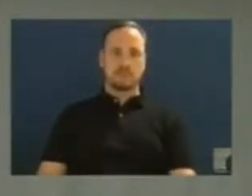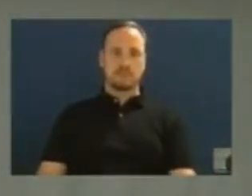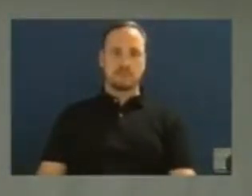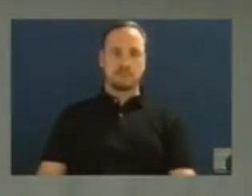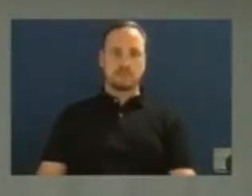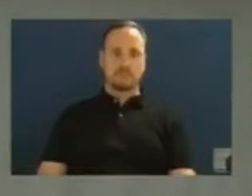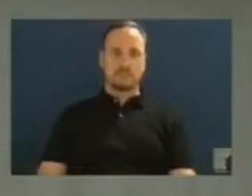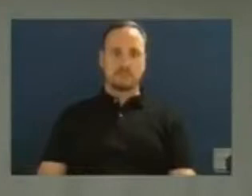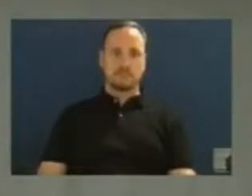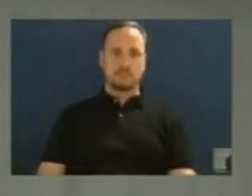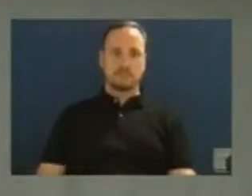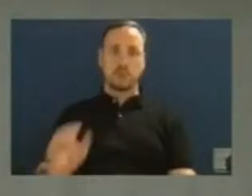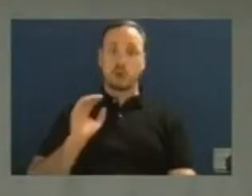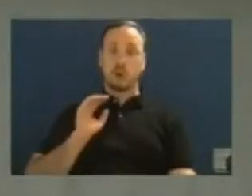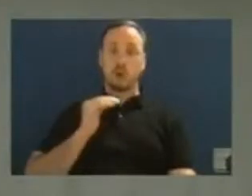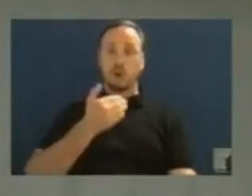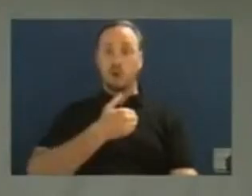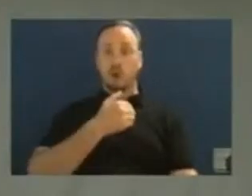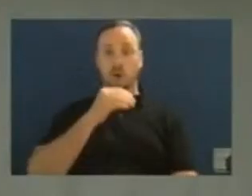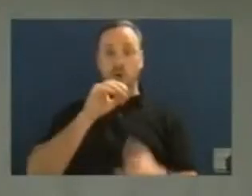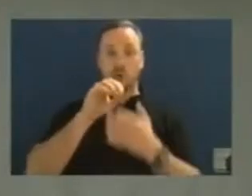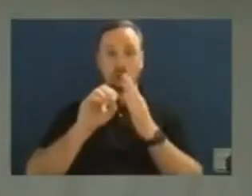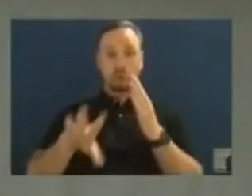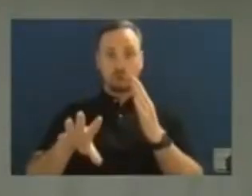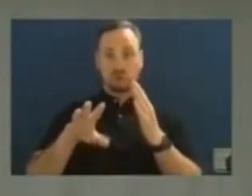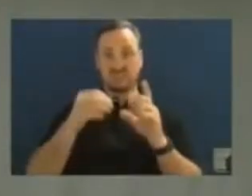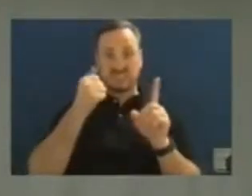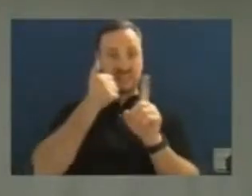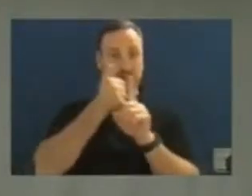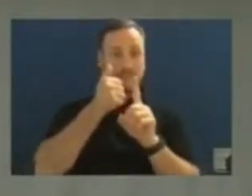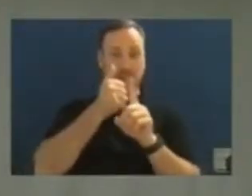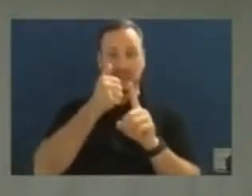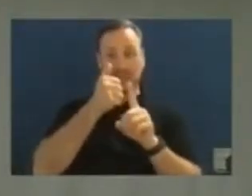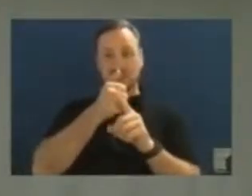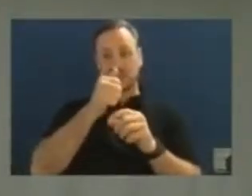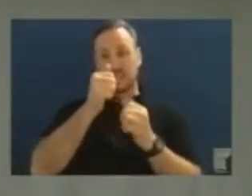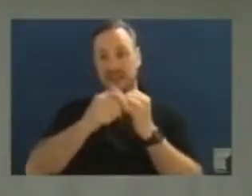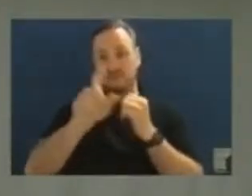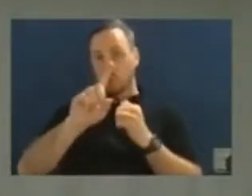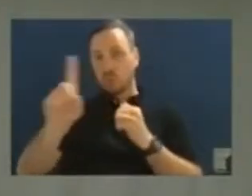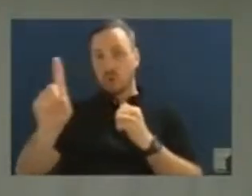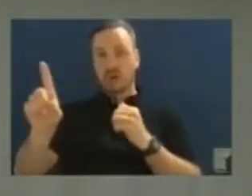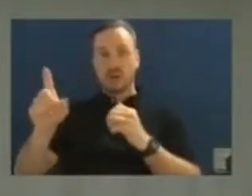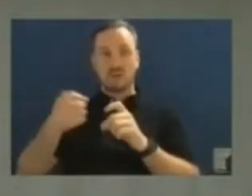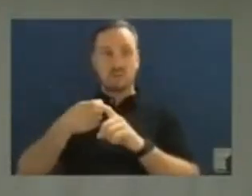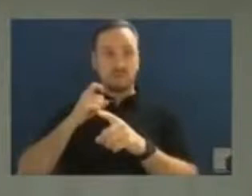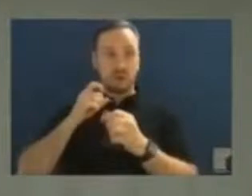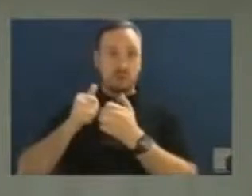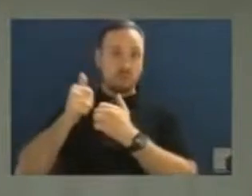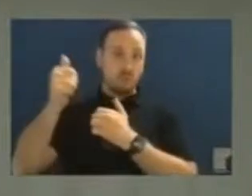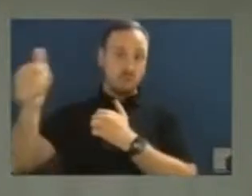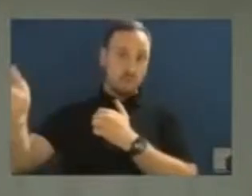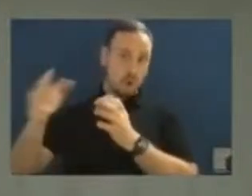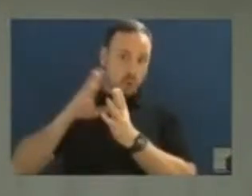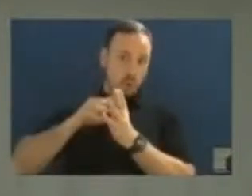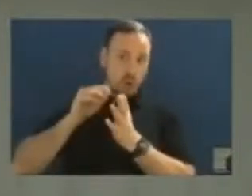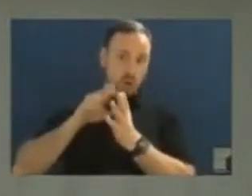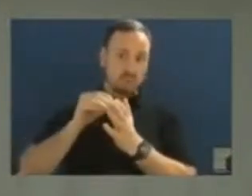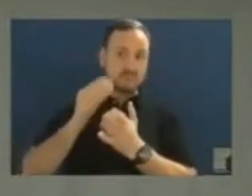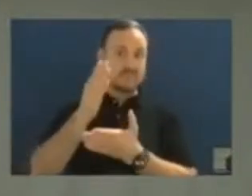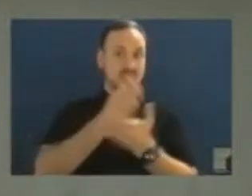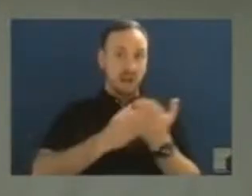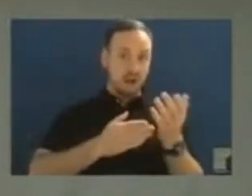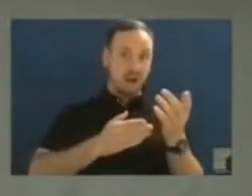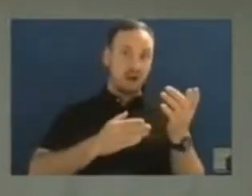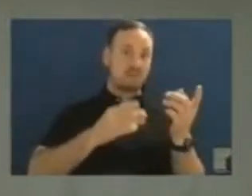impacted across the board by continued remote learning, but some more so than others, and we've talked about that a bit tonight.